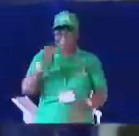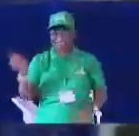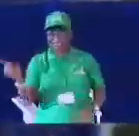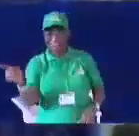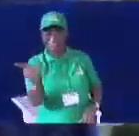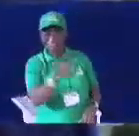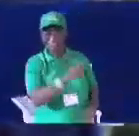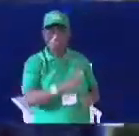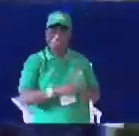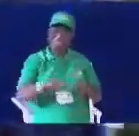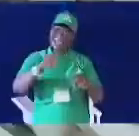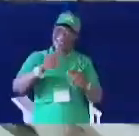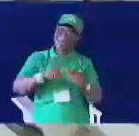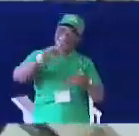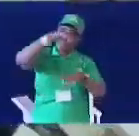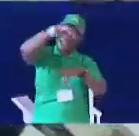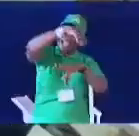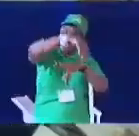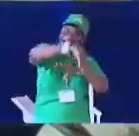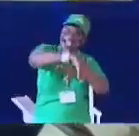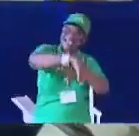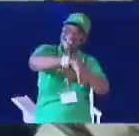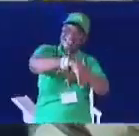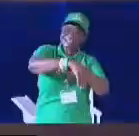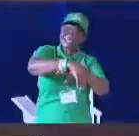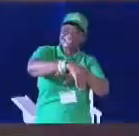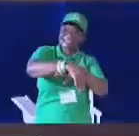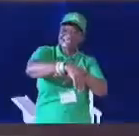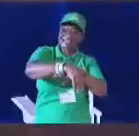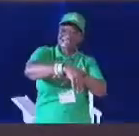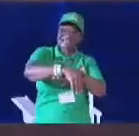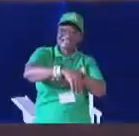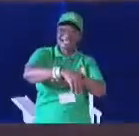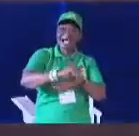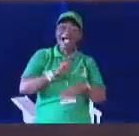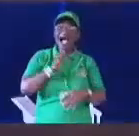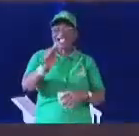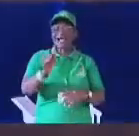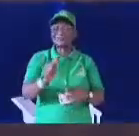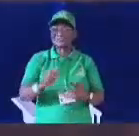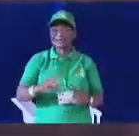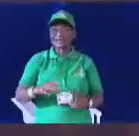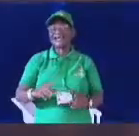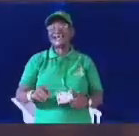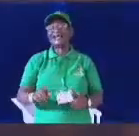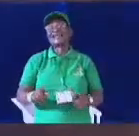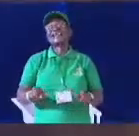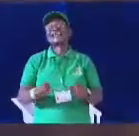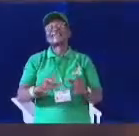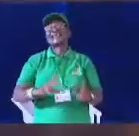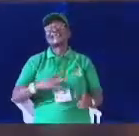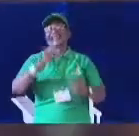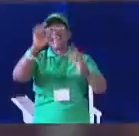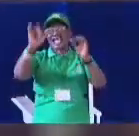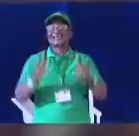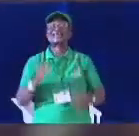but tonight I'm likely to get my miracle before you get